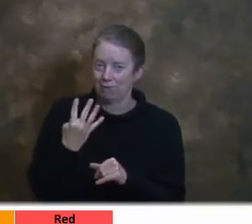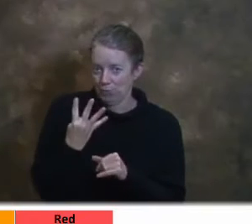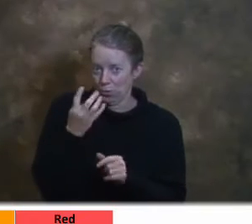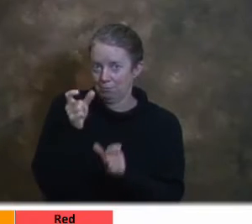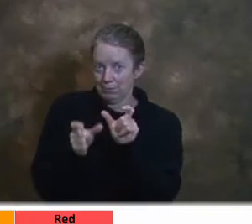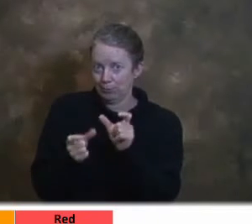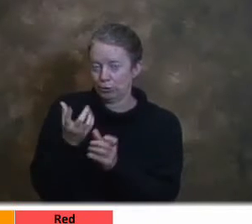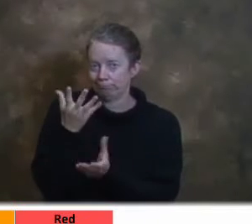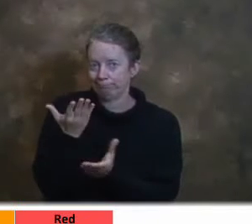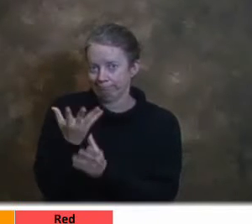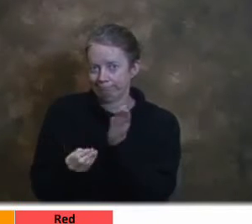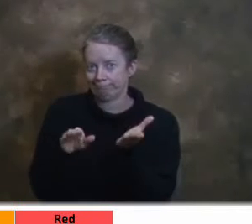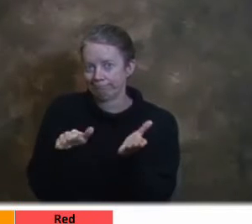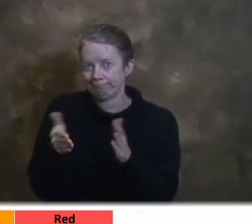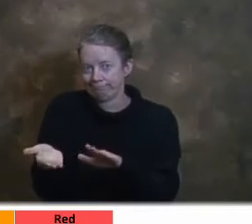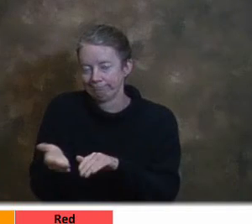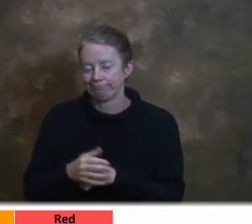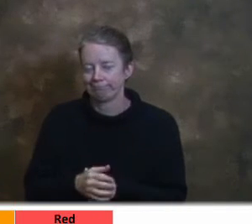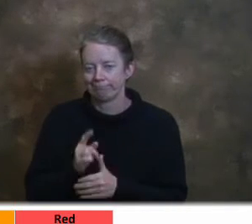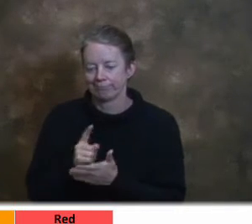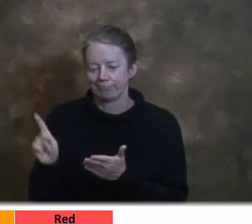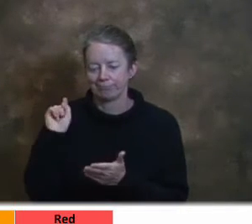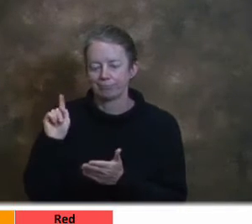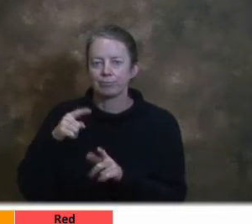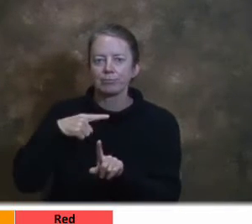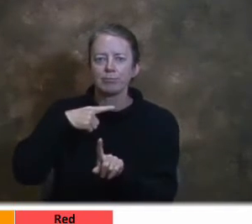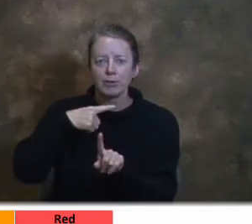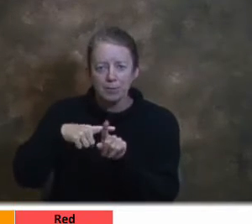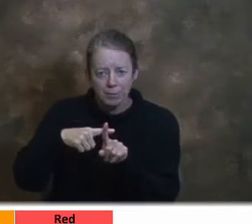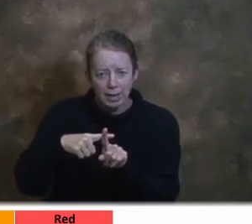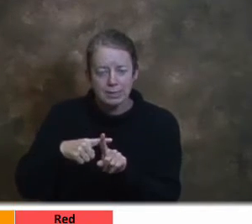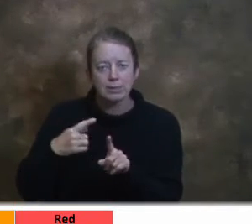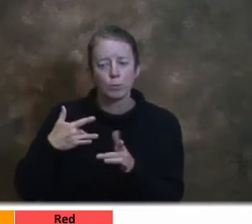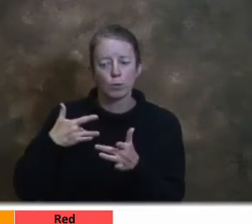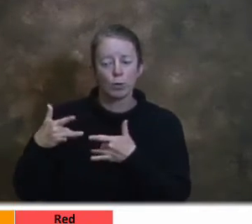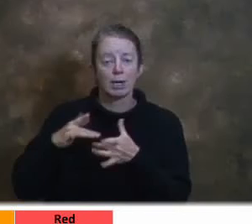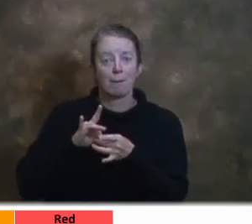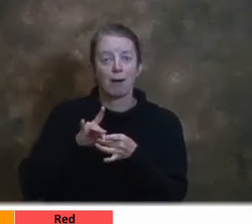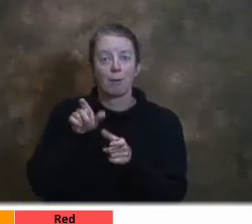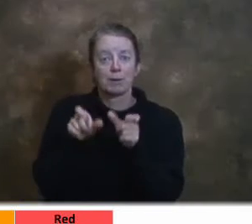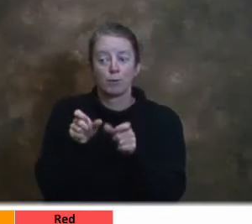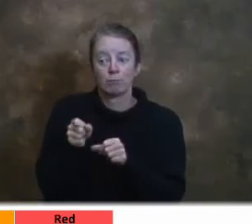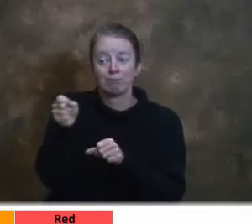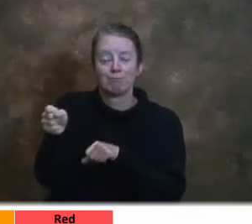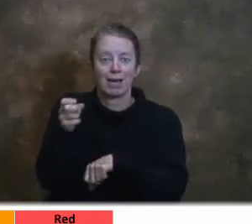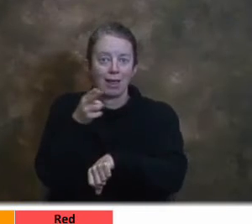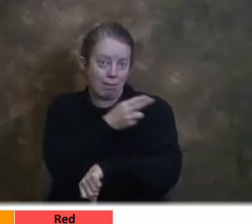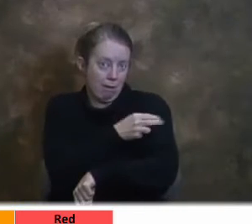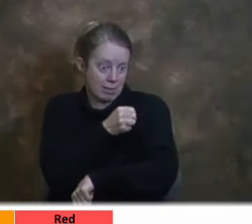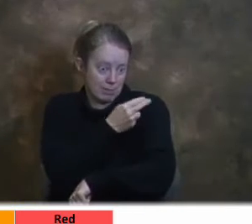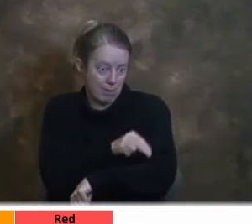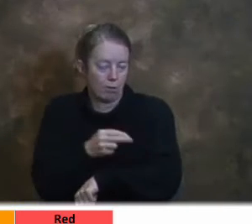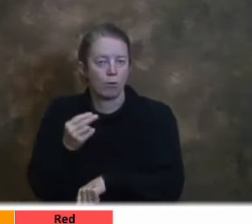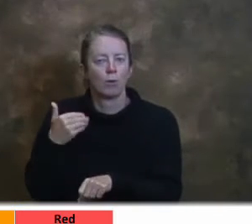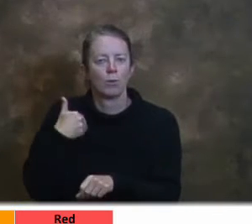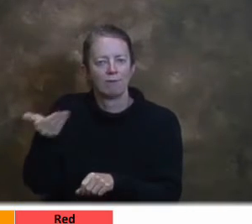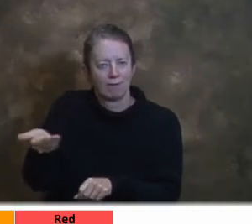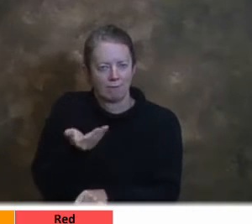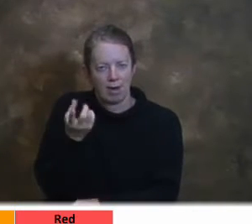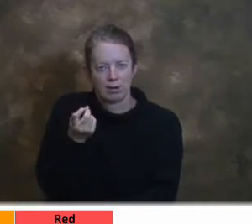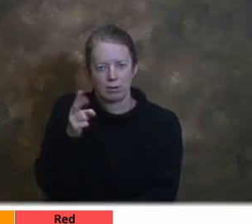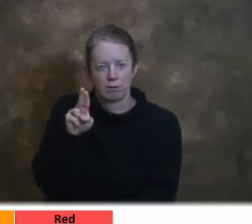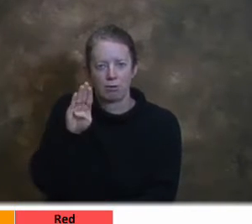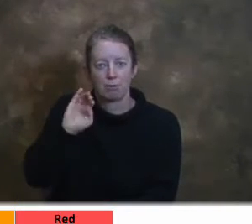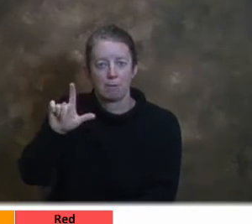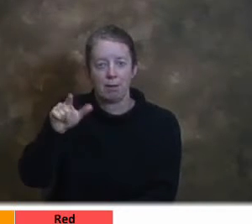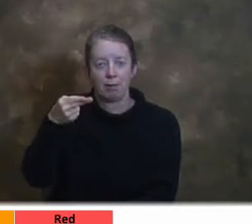deaths added. Also troubling is our steadily increasing hospitalizations. Dr. Bill Hathaway is joining me today and will provide